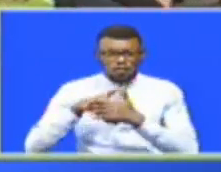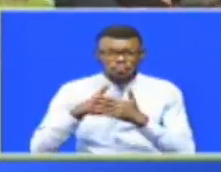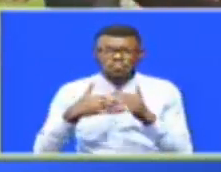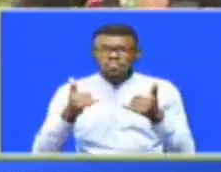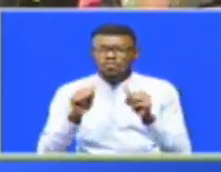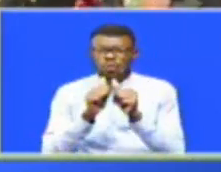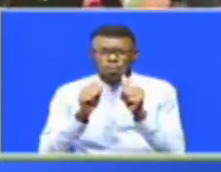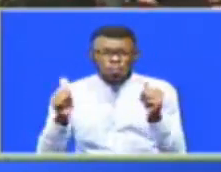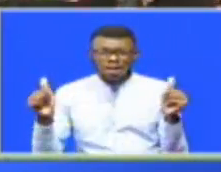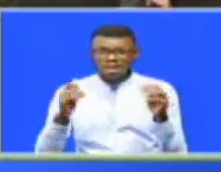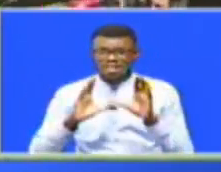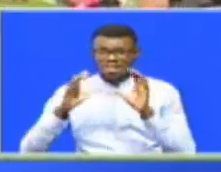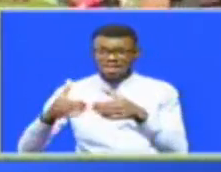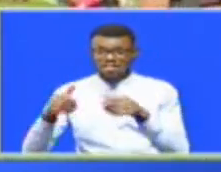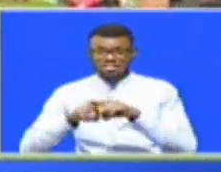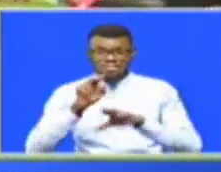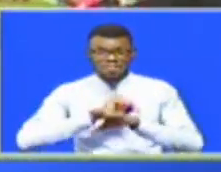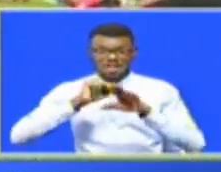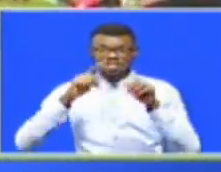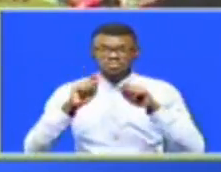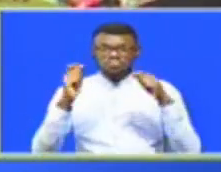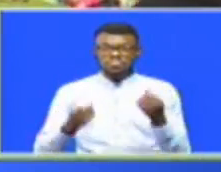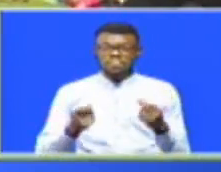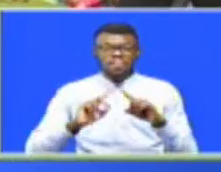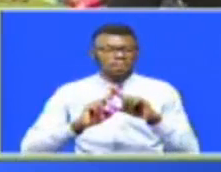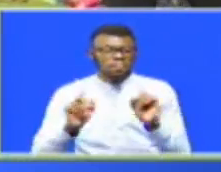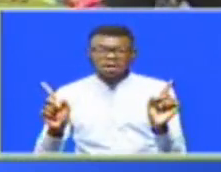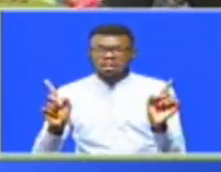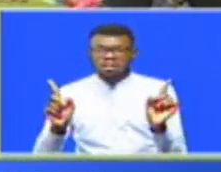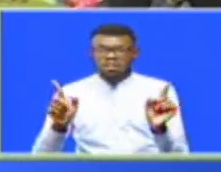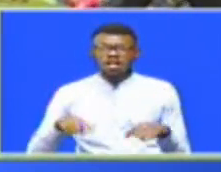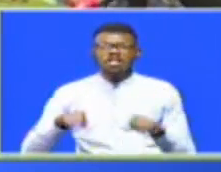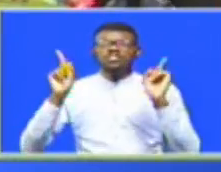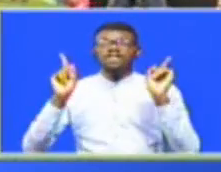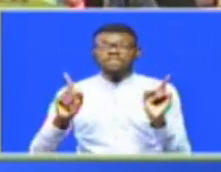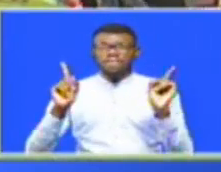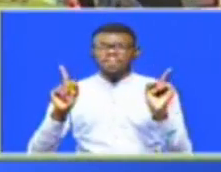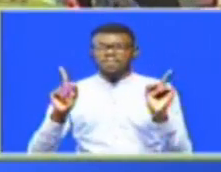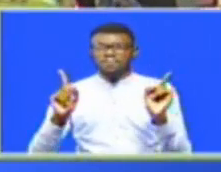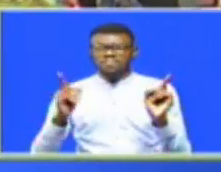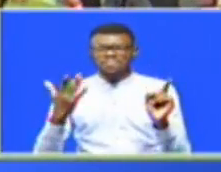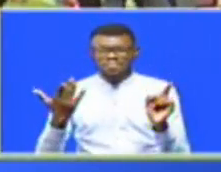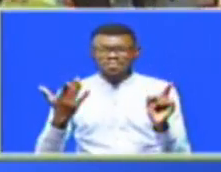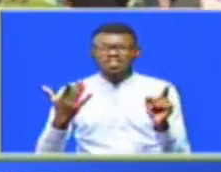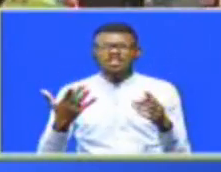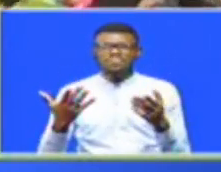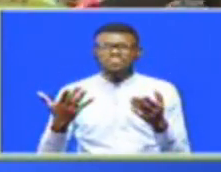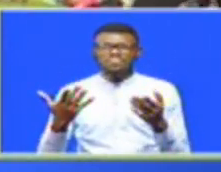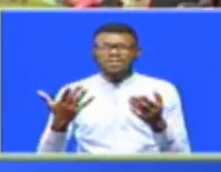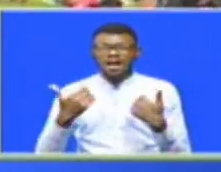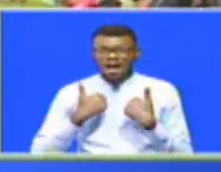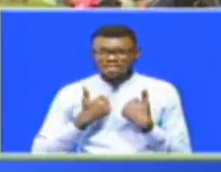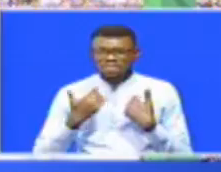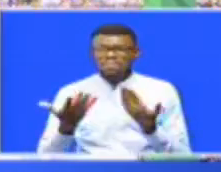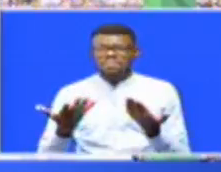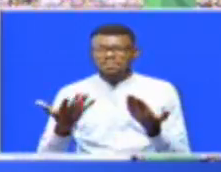at club level and for the national team. Nevertheless, he is a star who also had a fair share of growth off